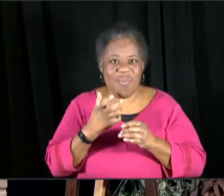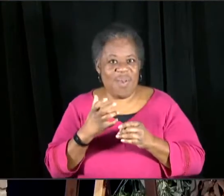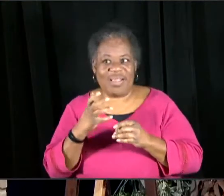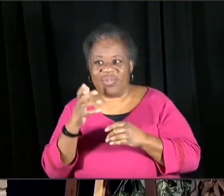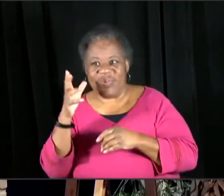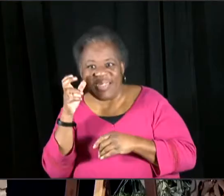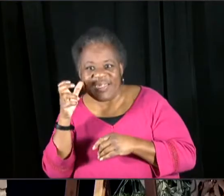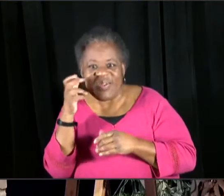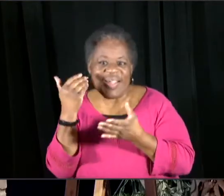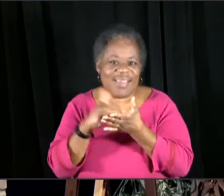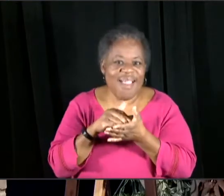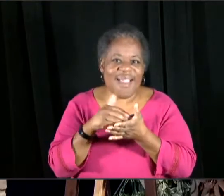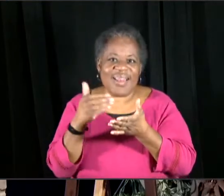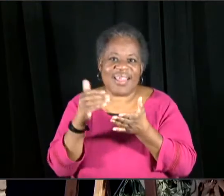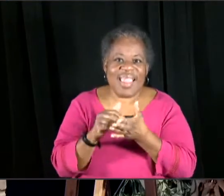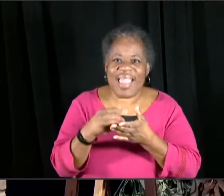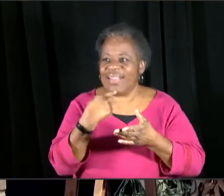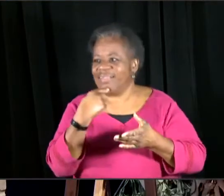it.